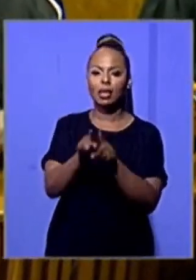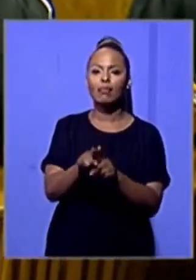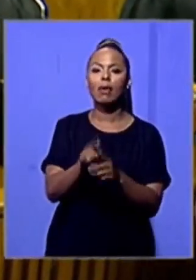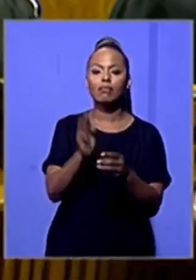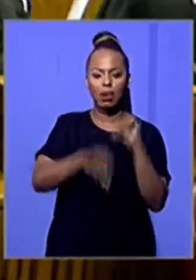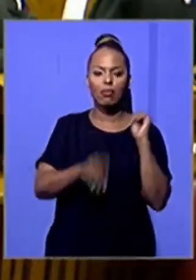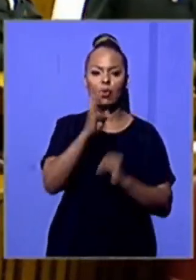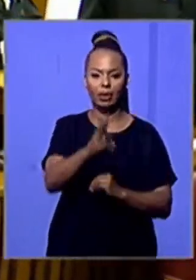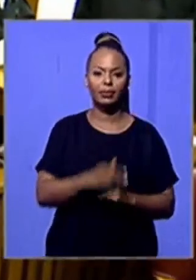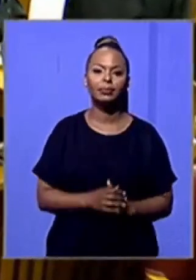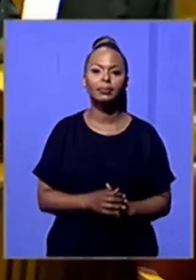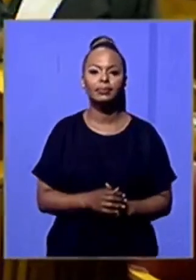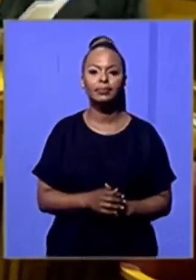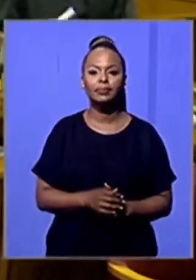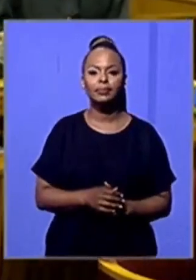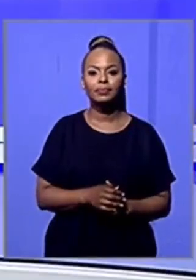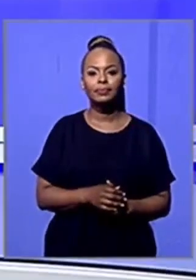molato.